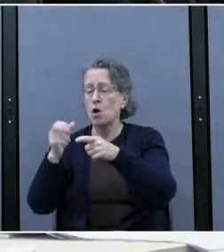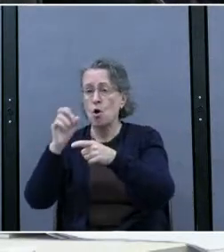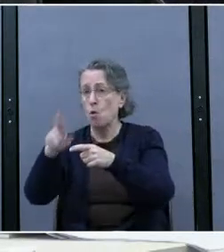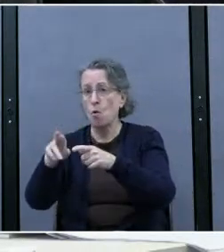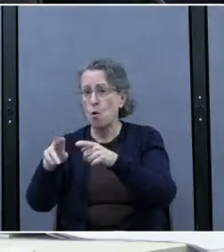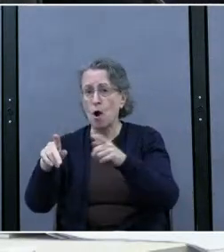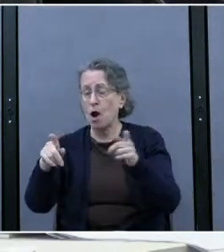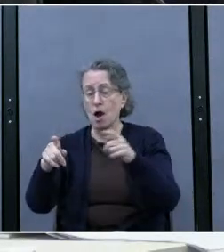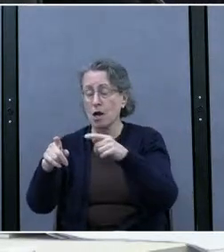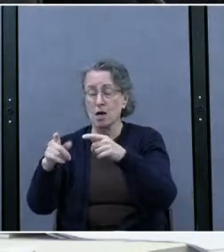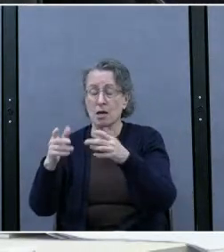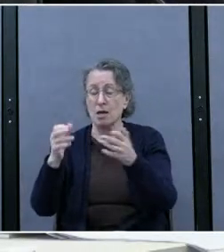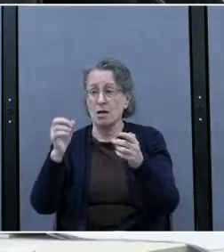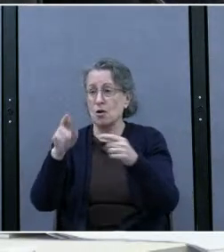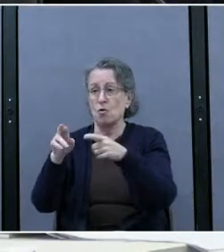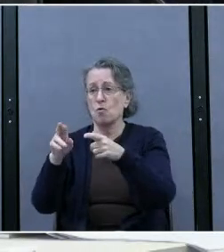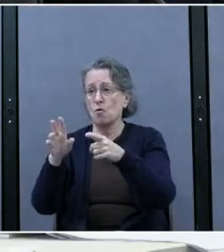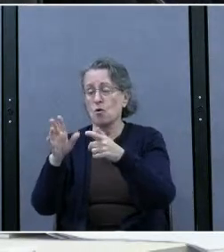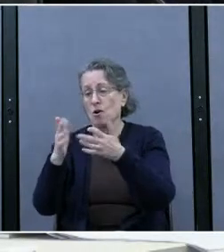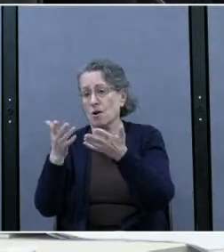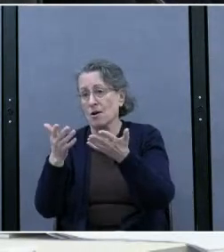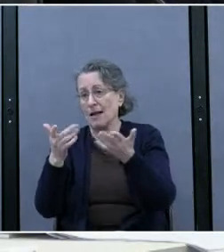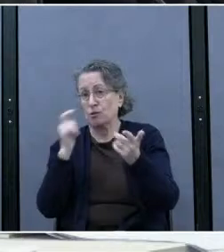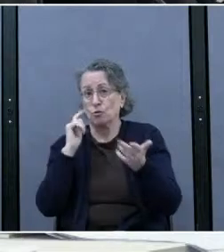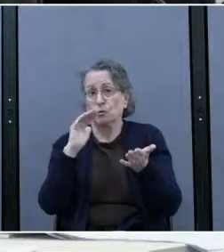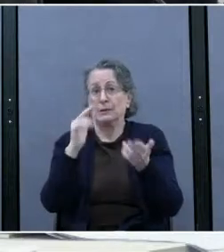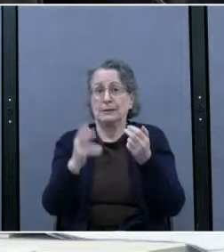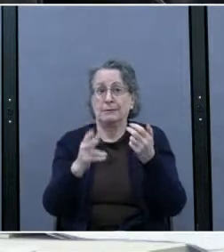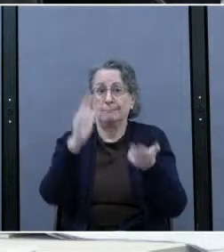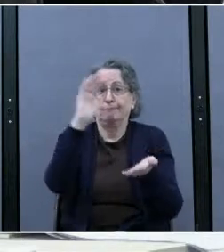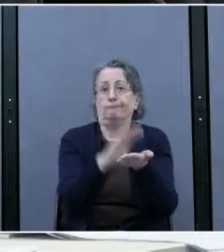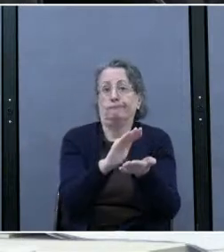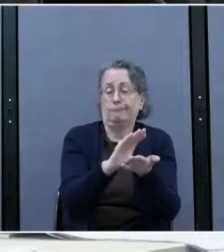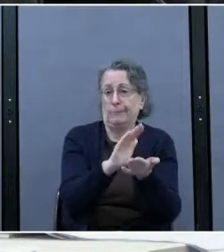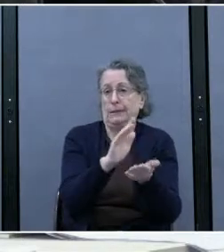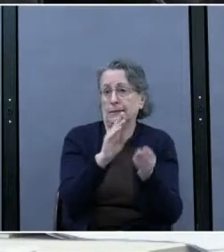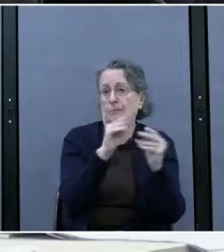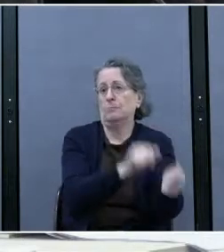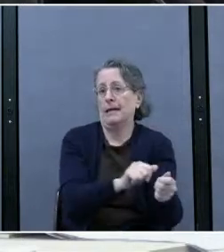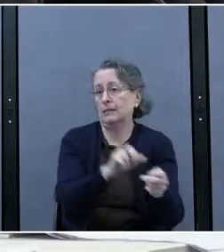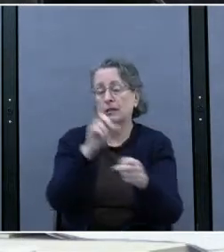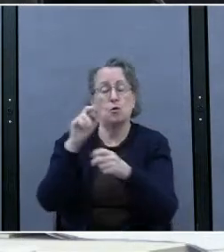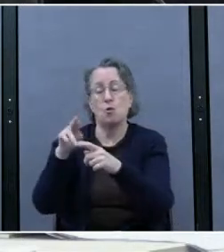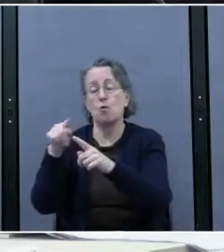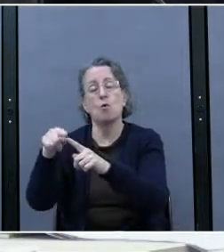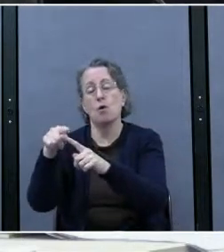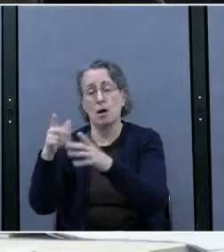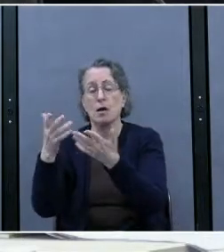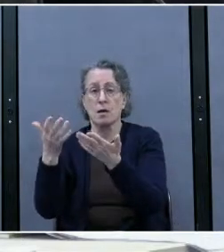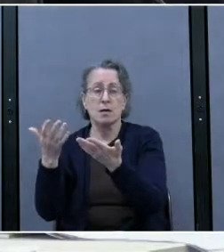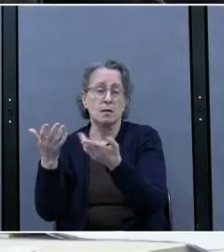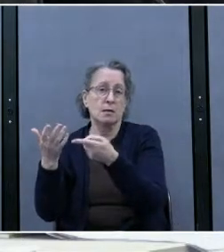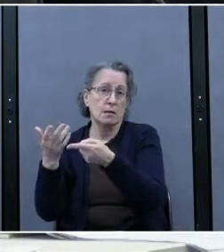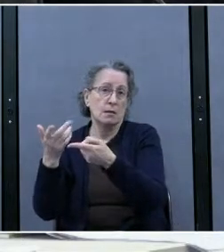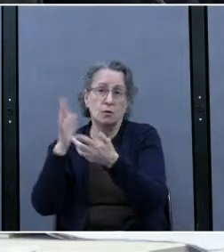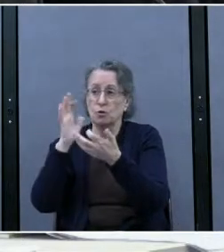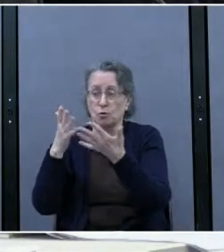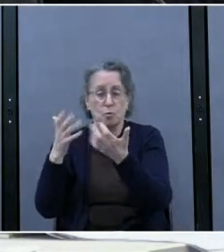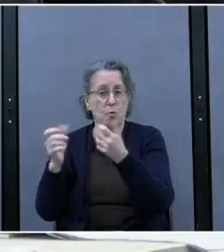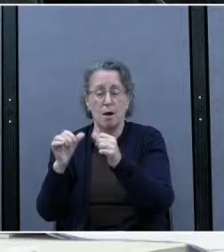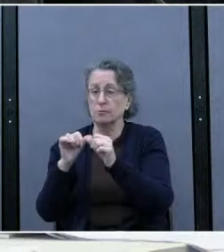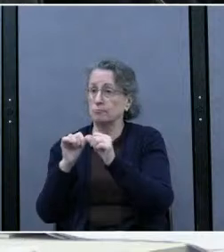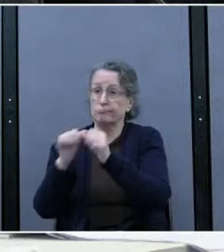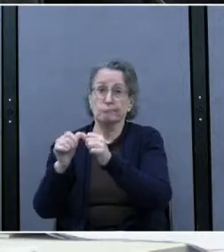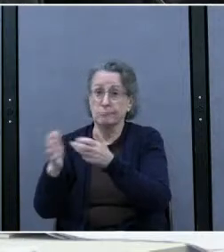to what the town does, or do you want to think it through, you know, rationally, reasonably, in an ordered